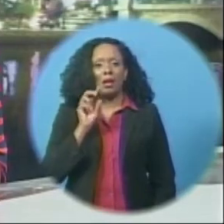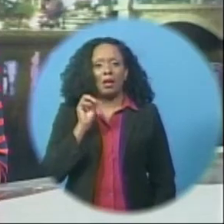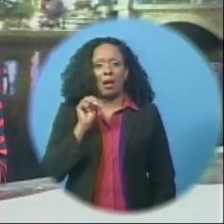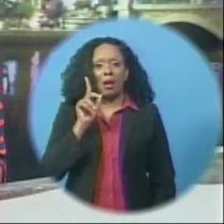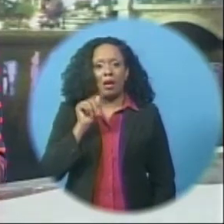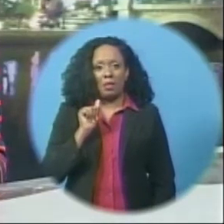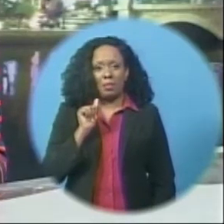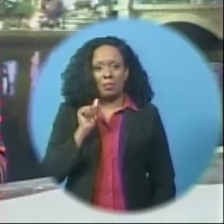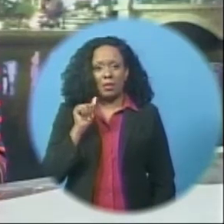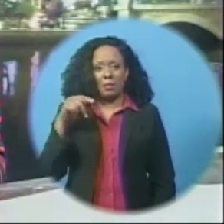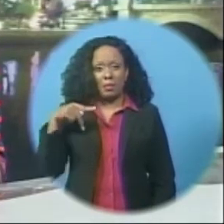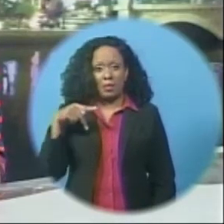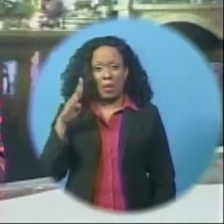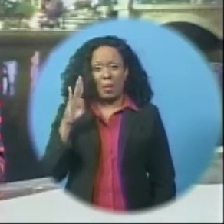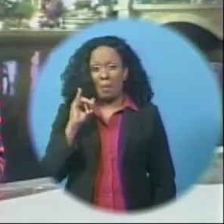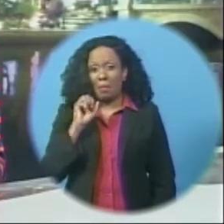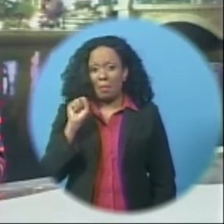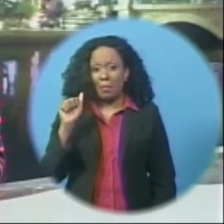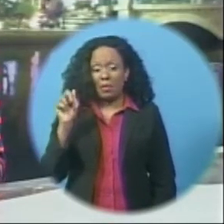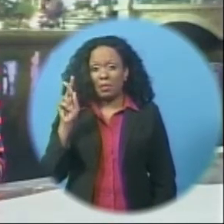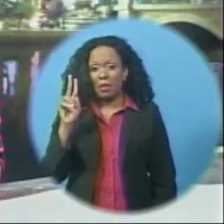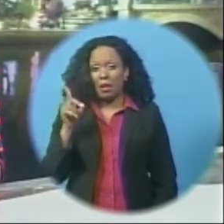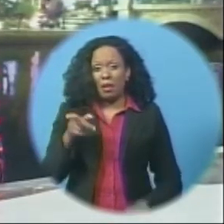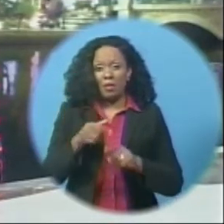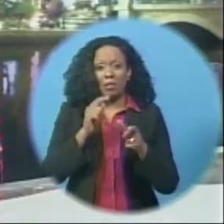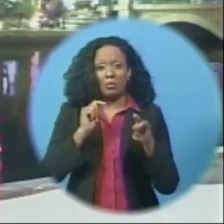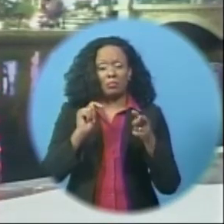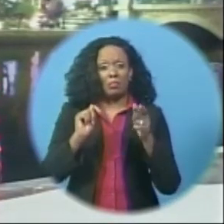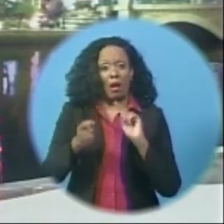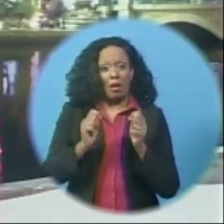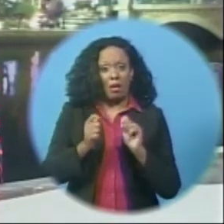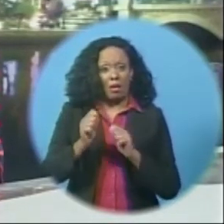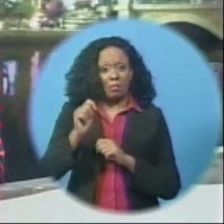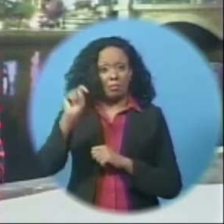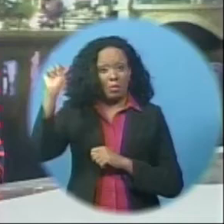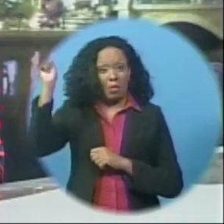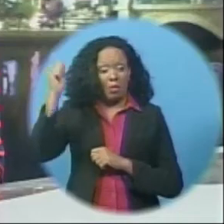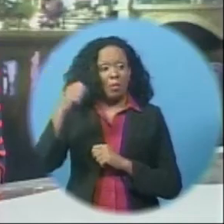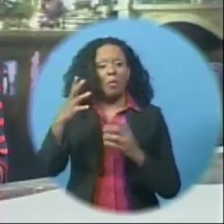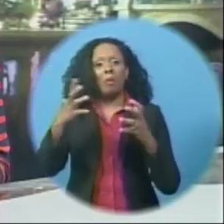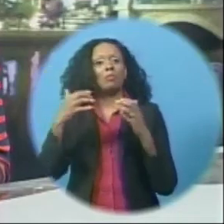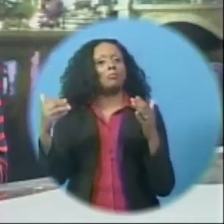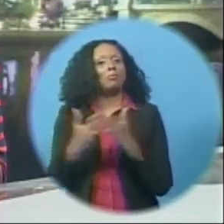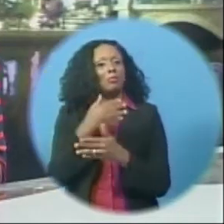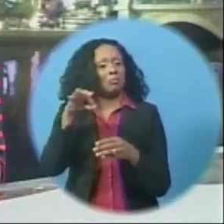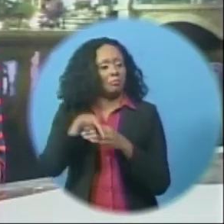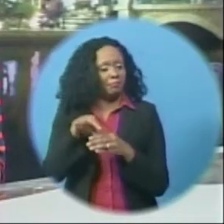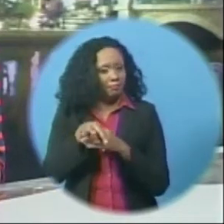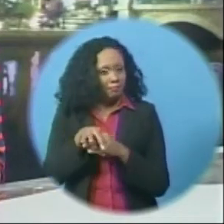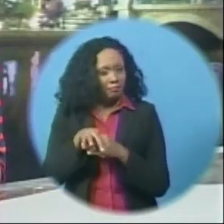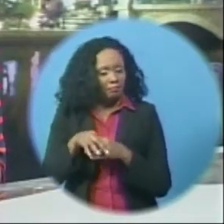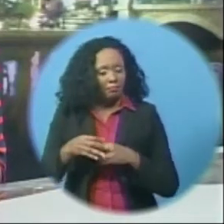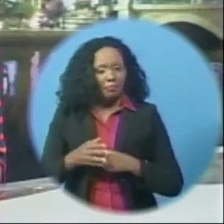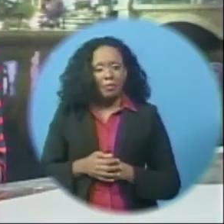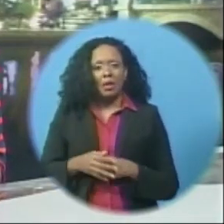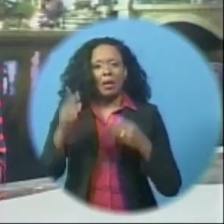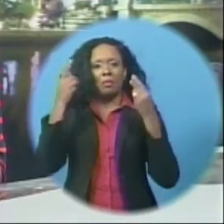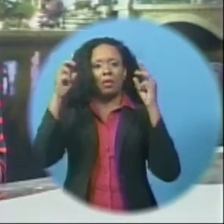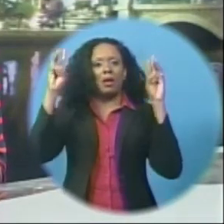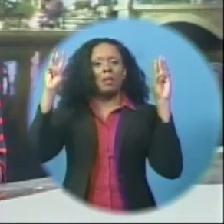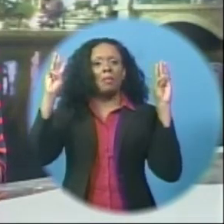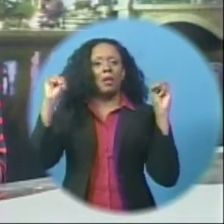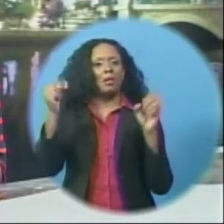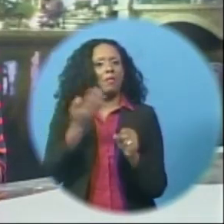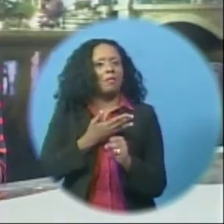Kamla Persad-Besessar is calling for fresh general elections in Trinidad and Tobago. This after Prime Minister Dr. Keith